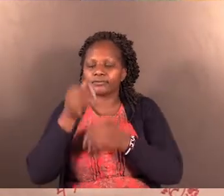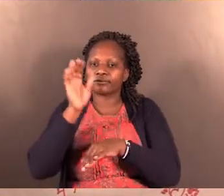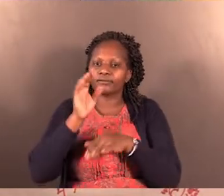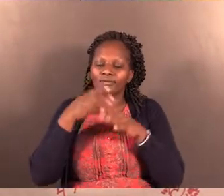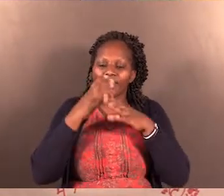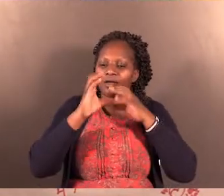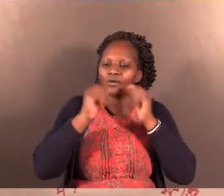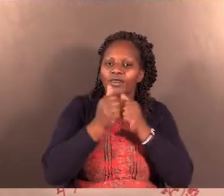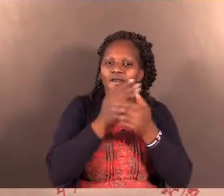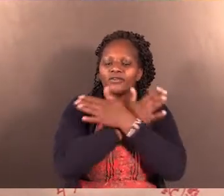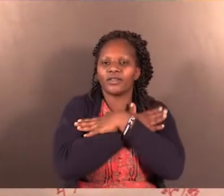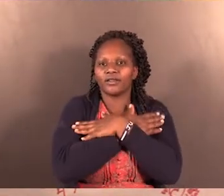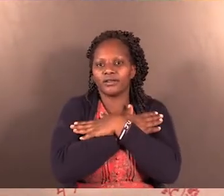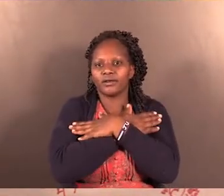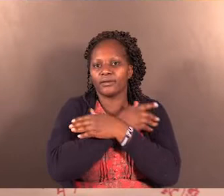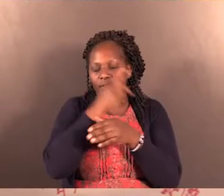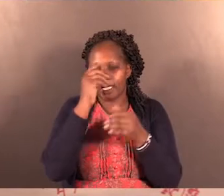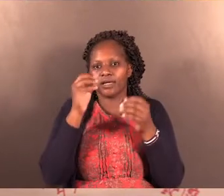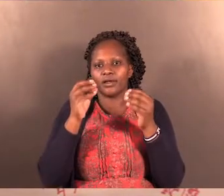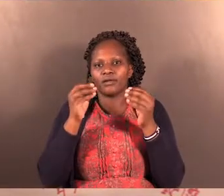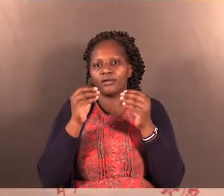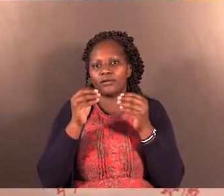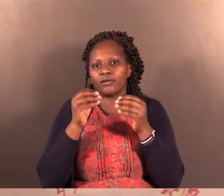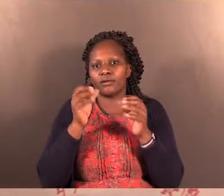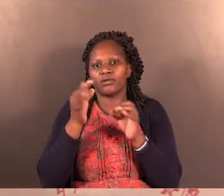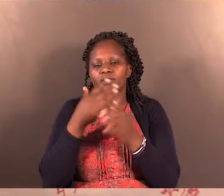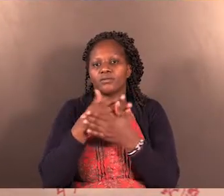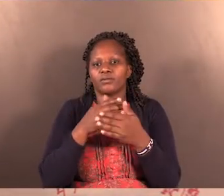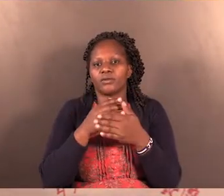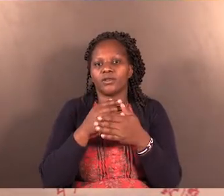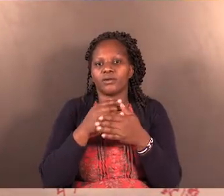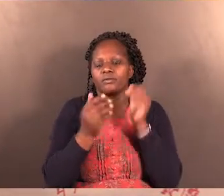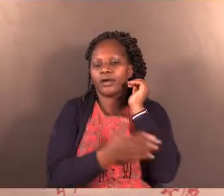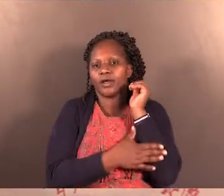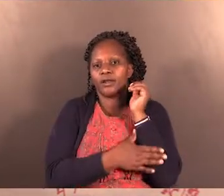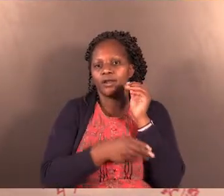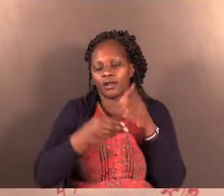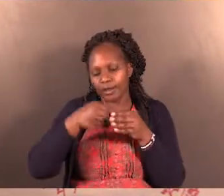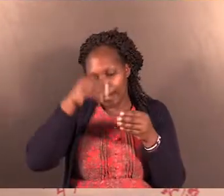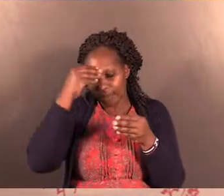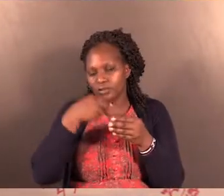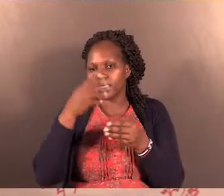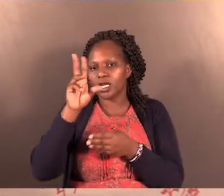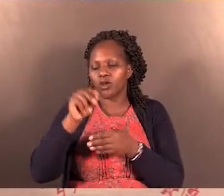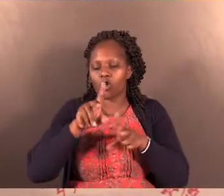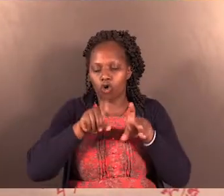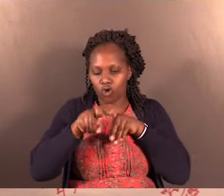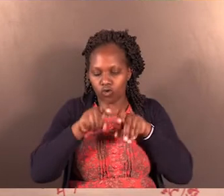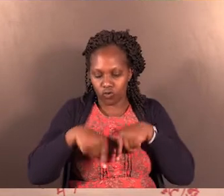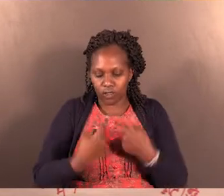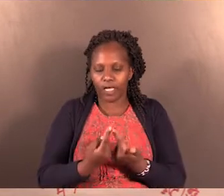you're chatting with your friends because you can't meet them, your schoolmates. If it's something which is immoral, learn to say no.